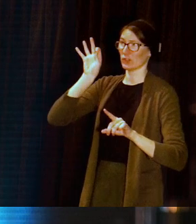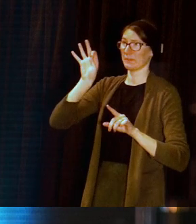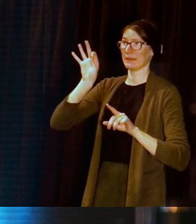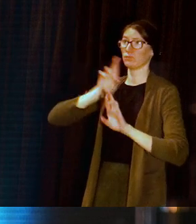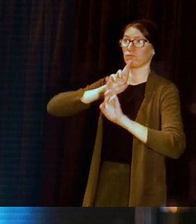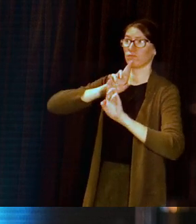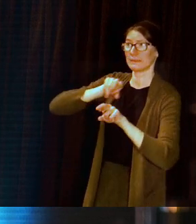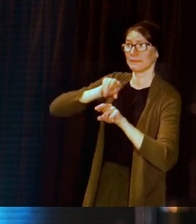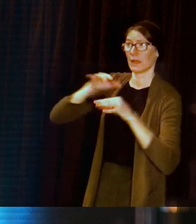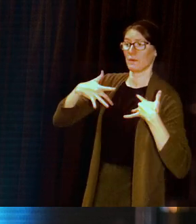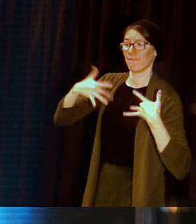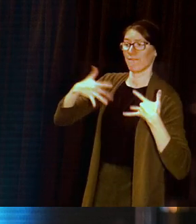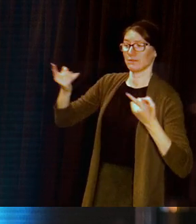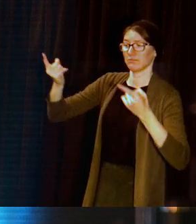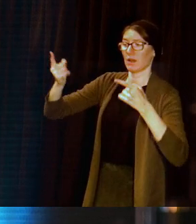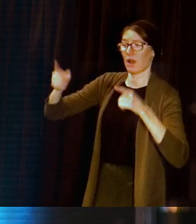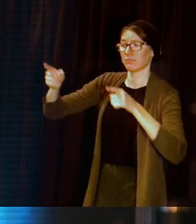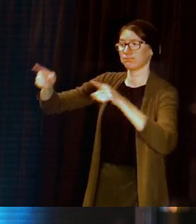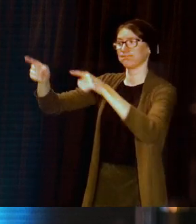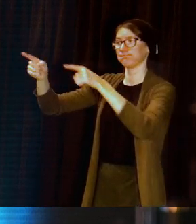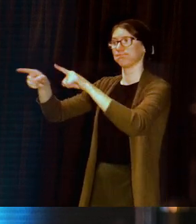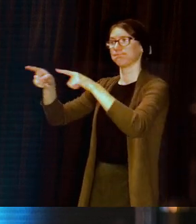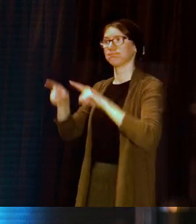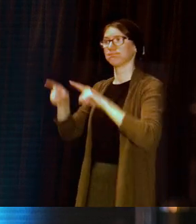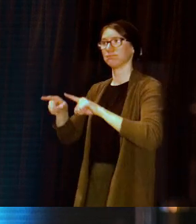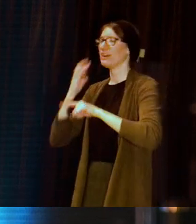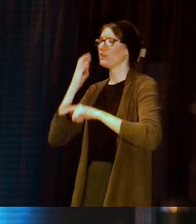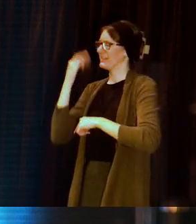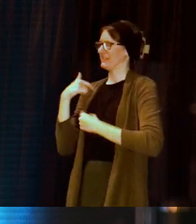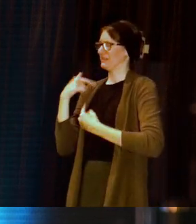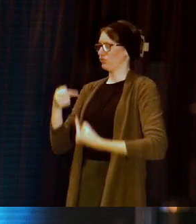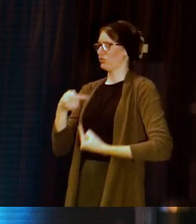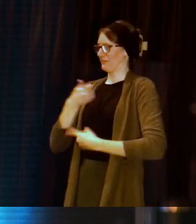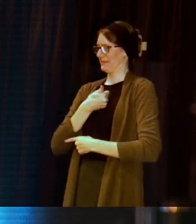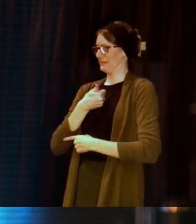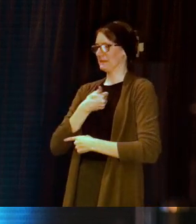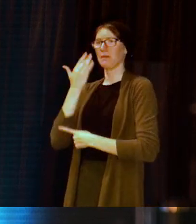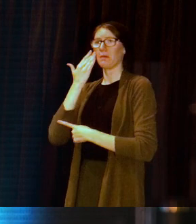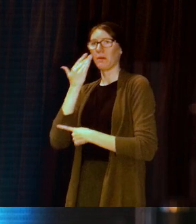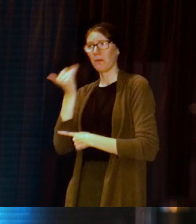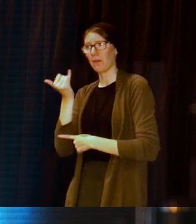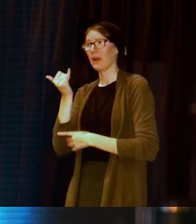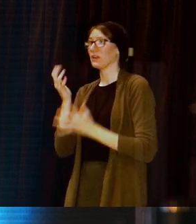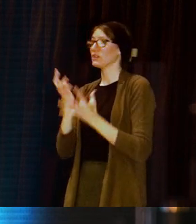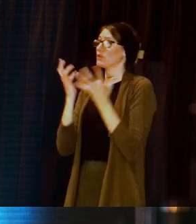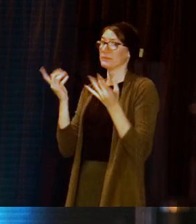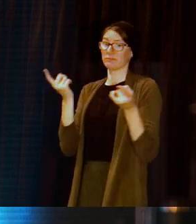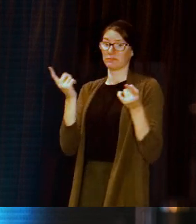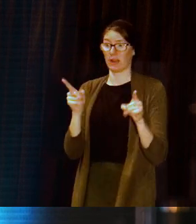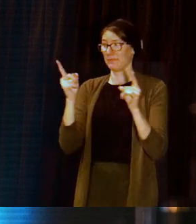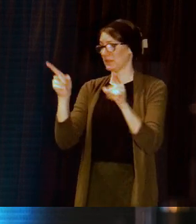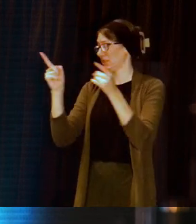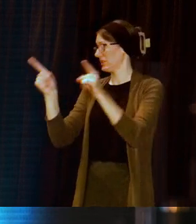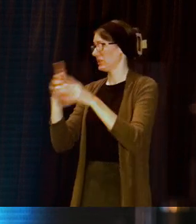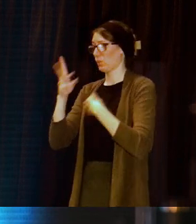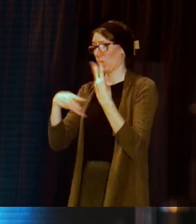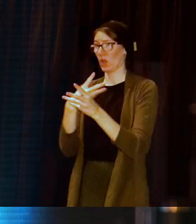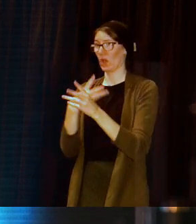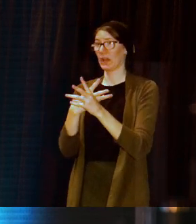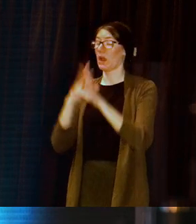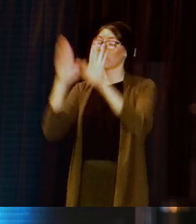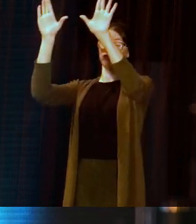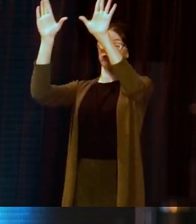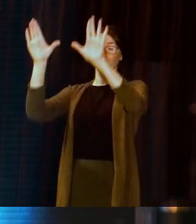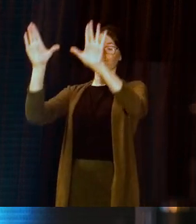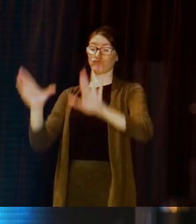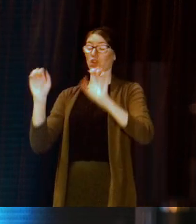to respond to events in the world. And the reason that I personally struggle with it is because there's so much that goes on in the world. We can have every Sunday be these